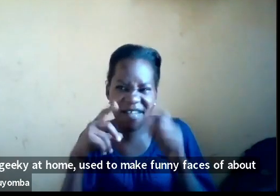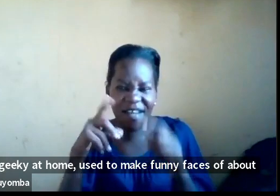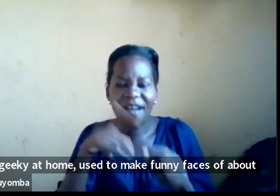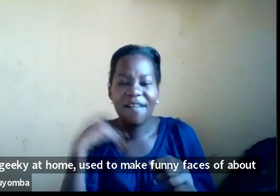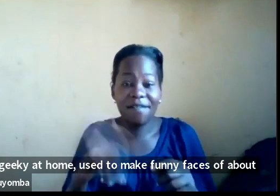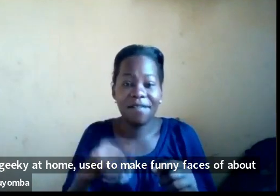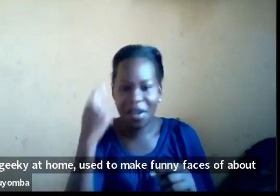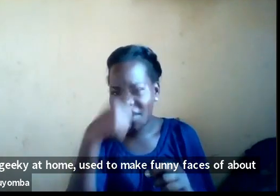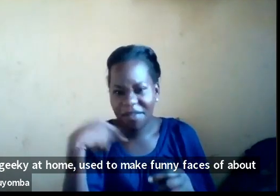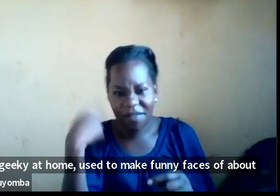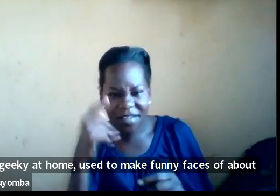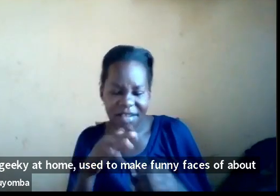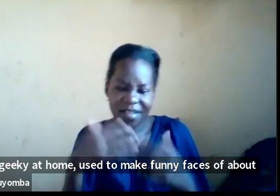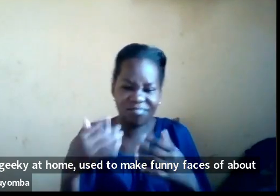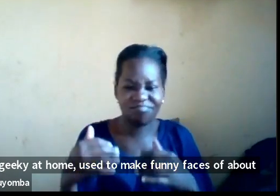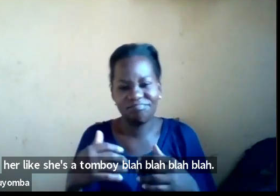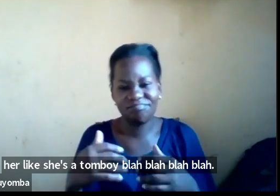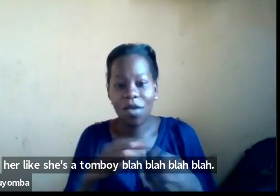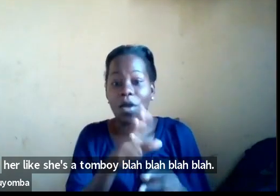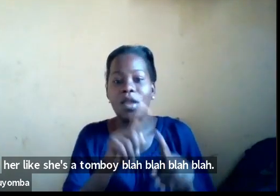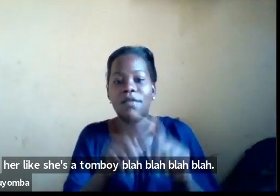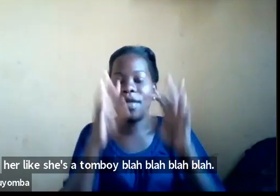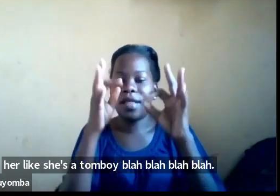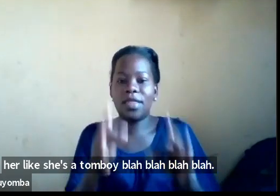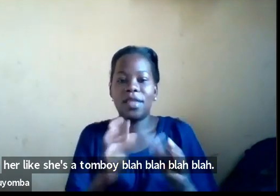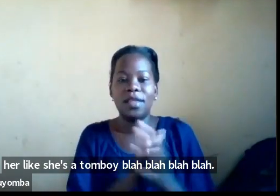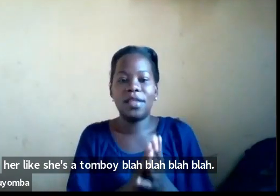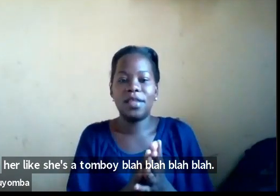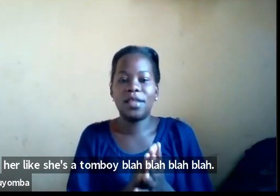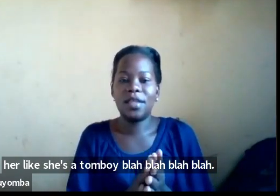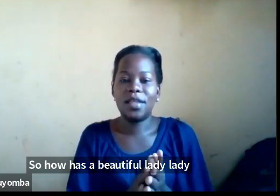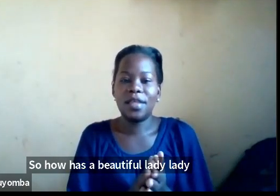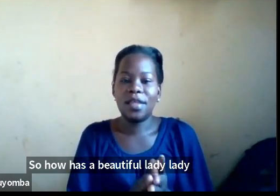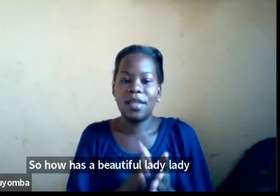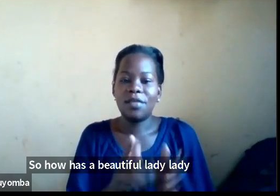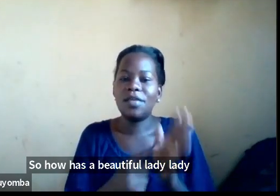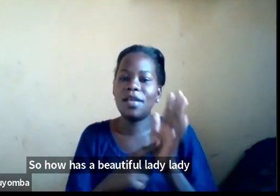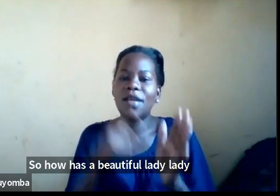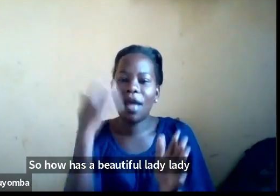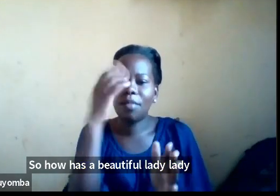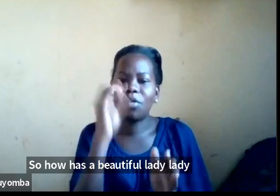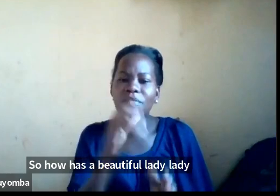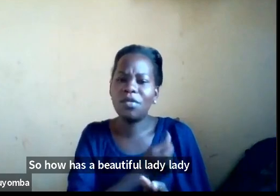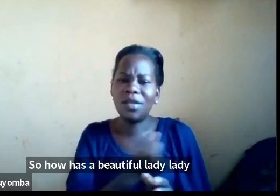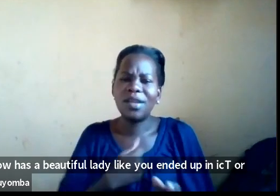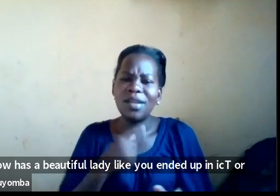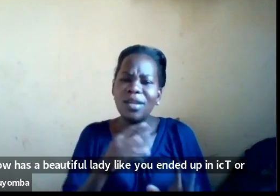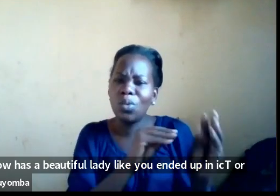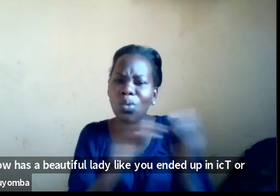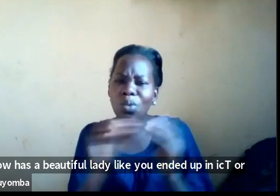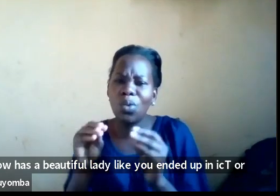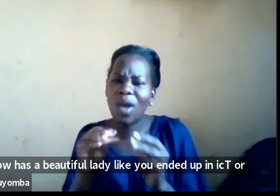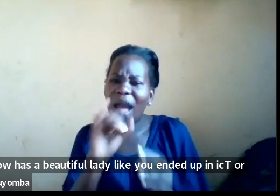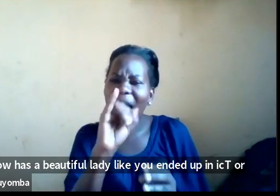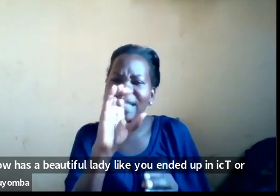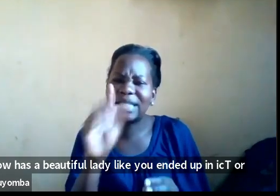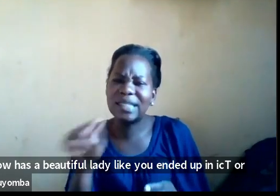a tomboy, blah, blah, blah, blah. So how has a beautiful lady like you ended up in ICT, or